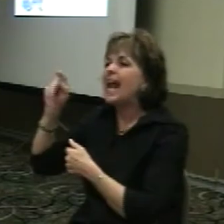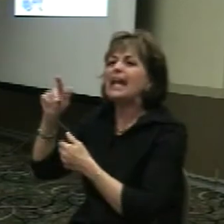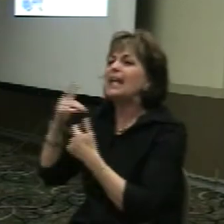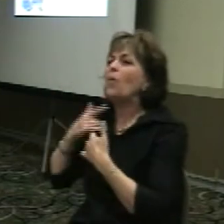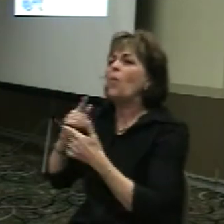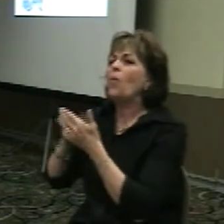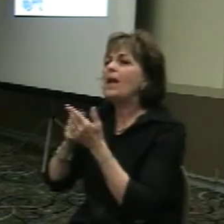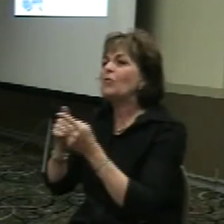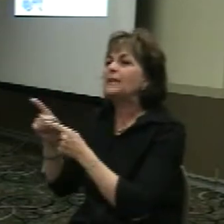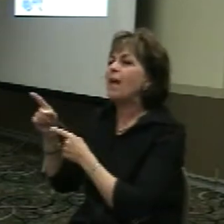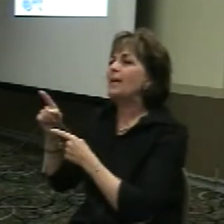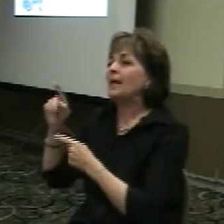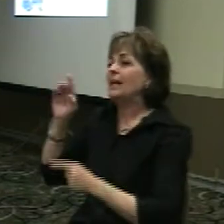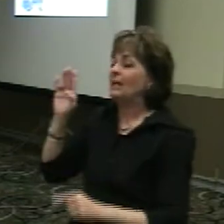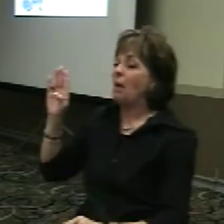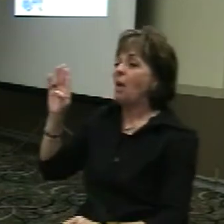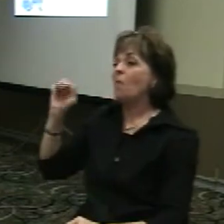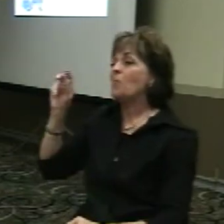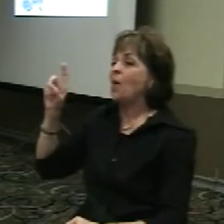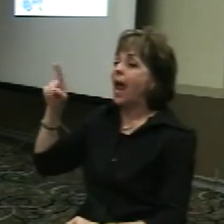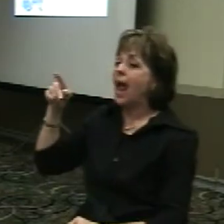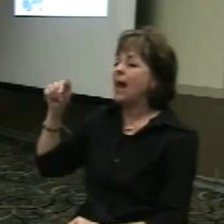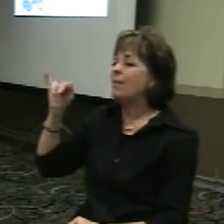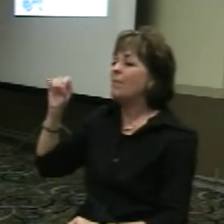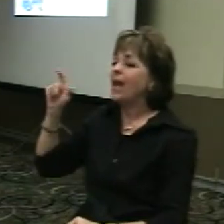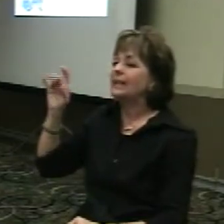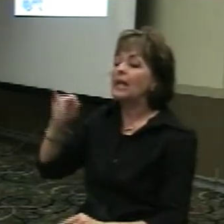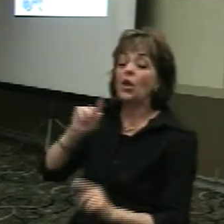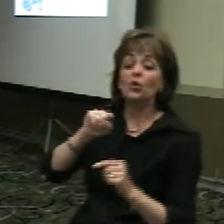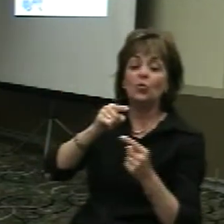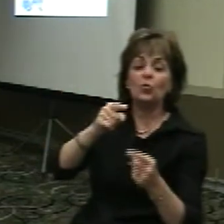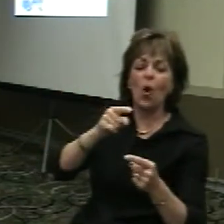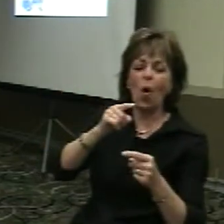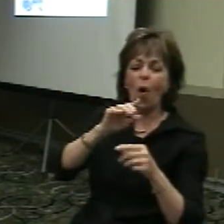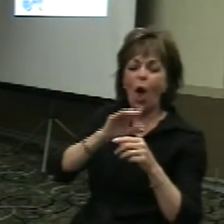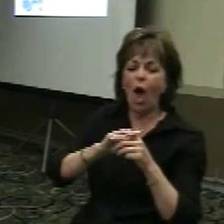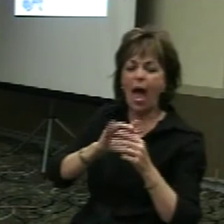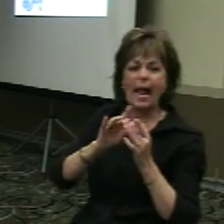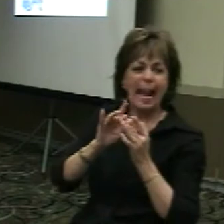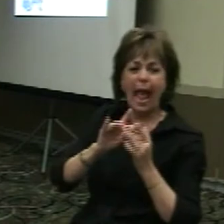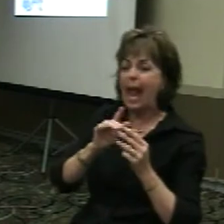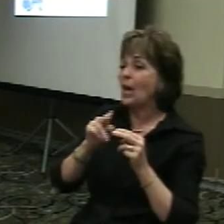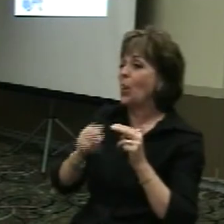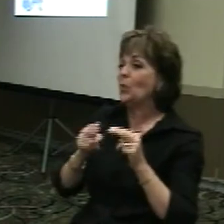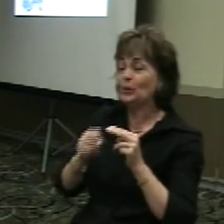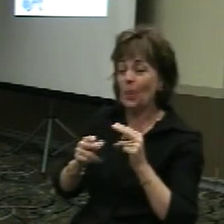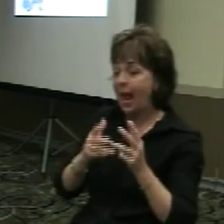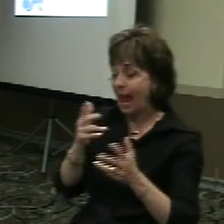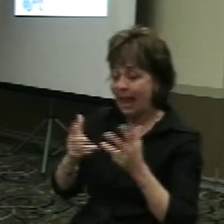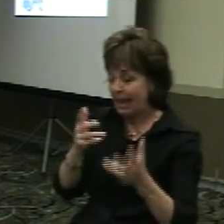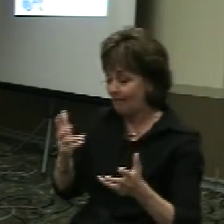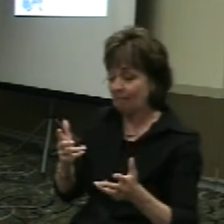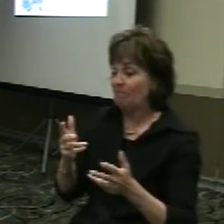whatever's going on, it's kind of the Brad Paisley song, right? When you go online, you lose weight and you become taller. But